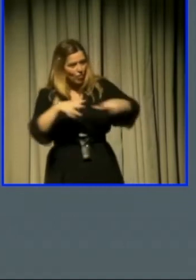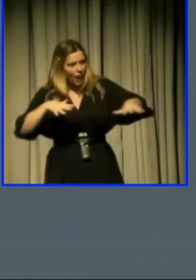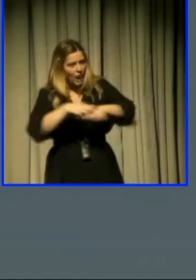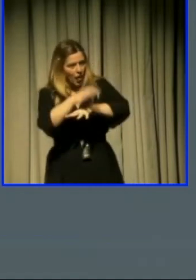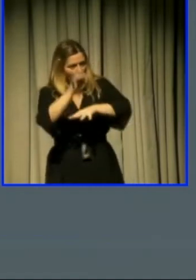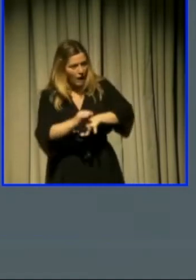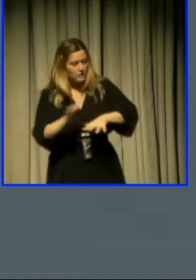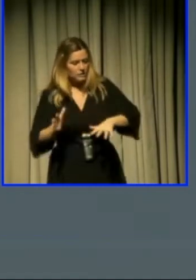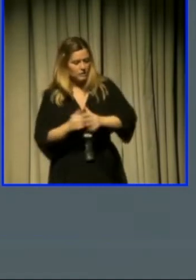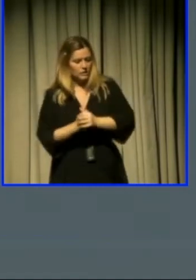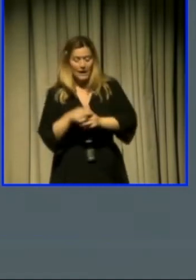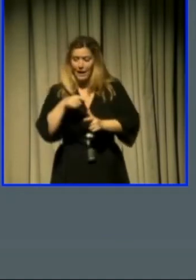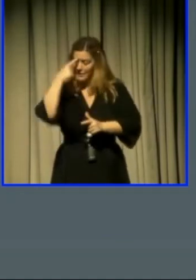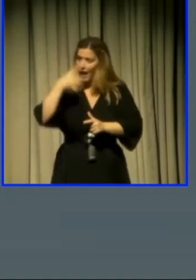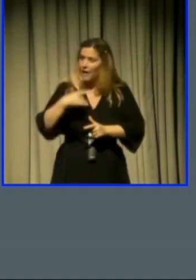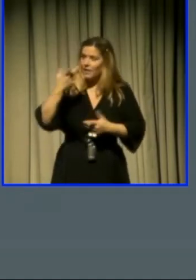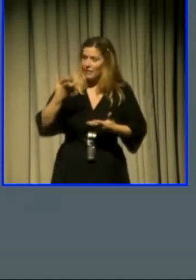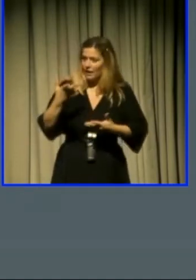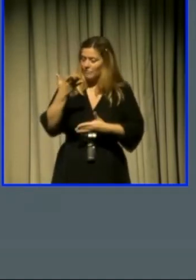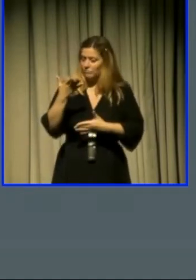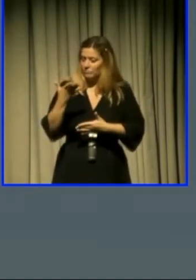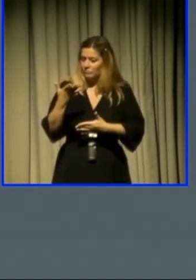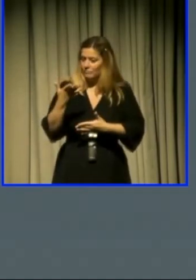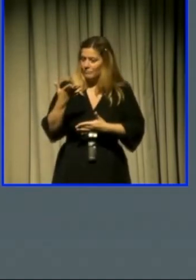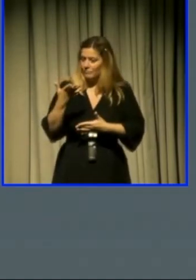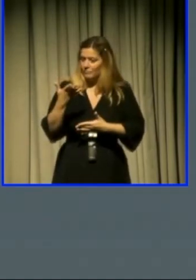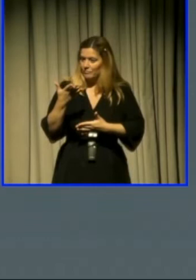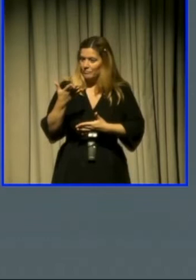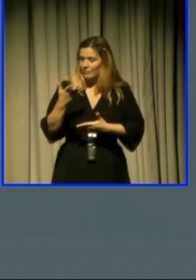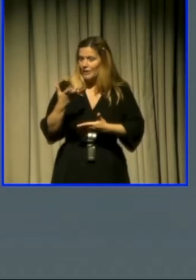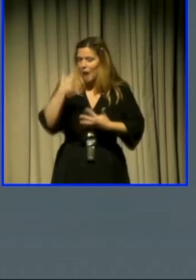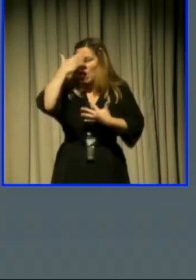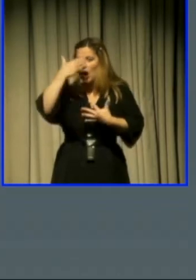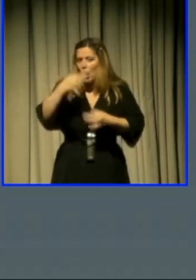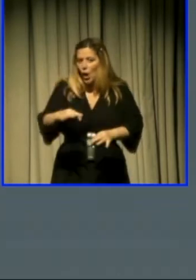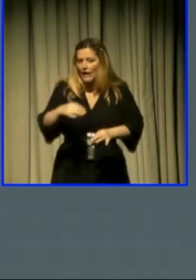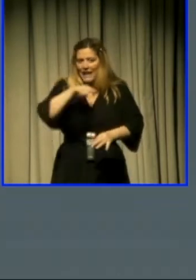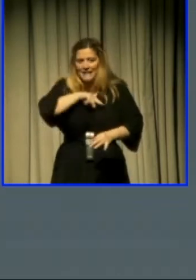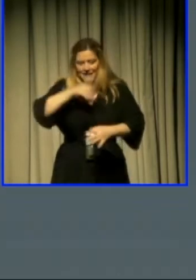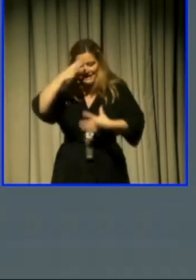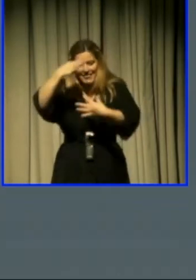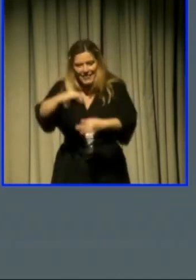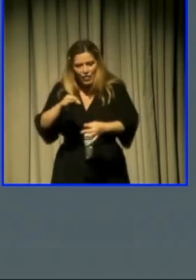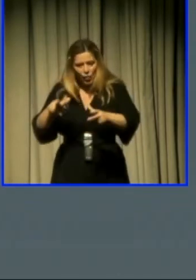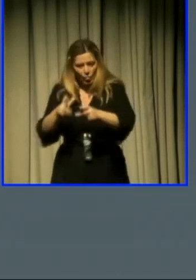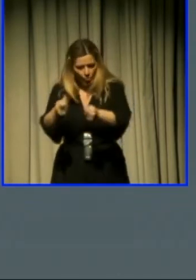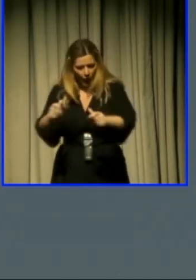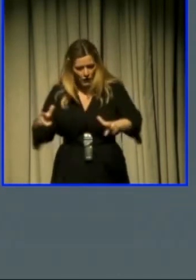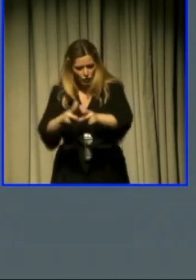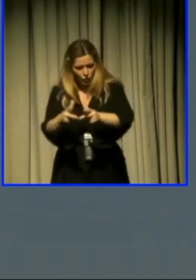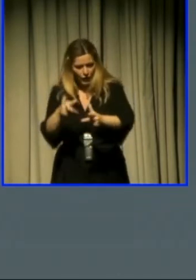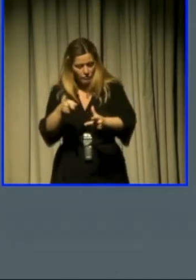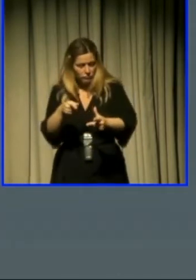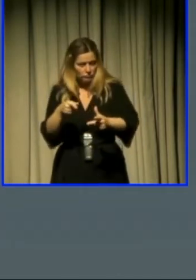means, and it means it's making it more interactive, real-time, and just